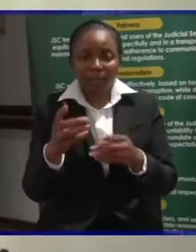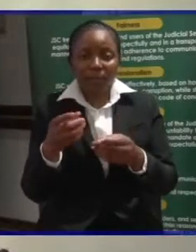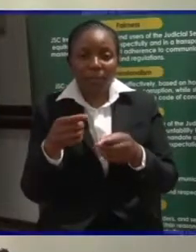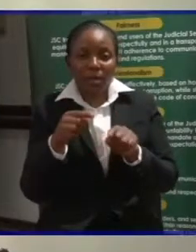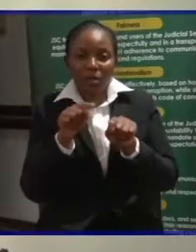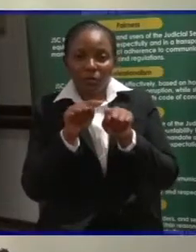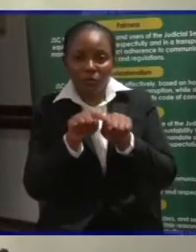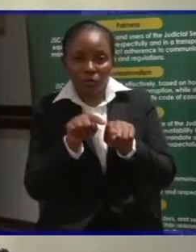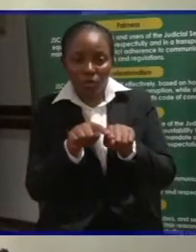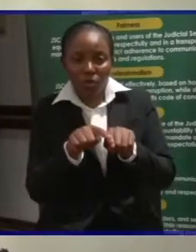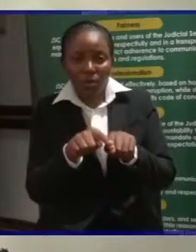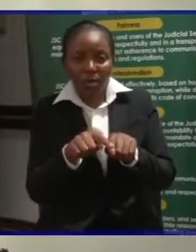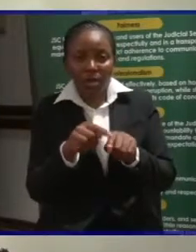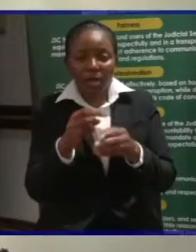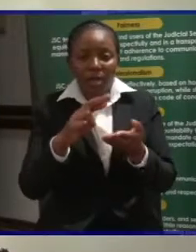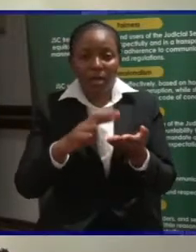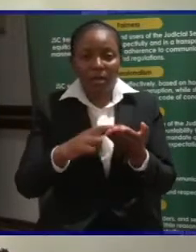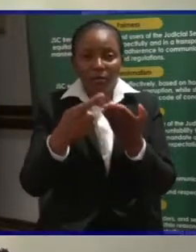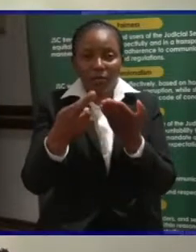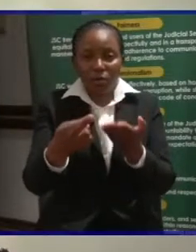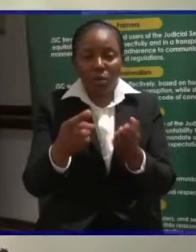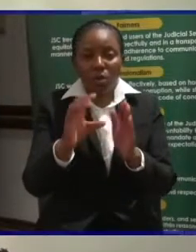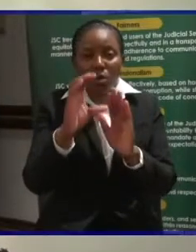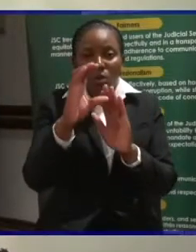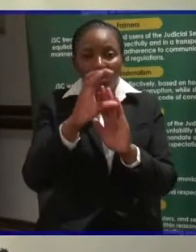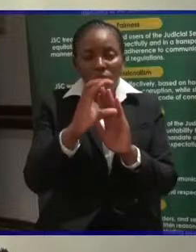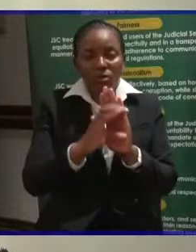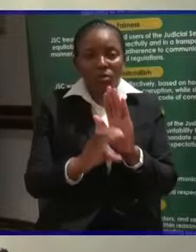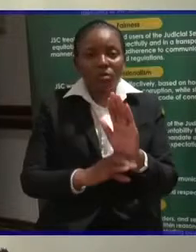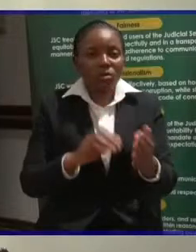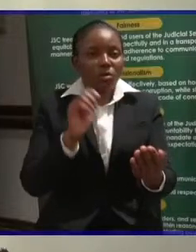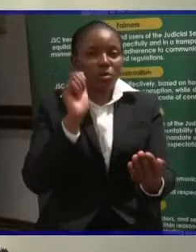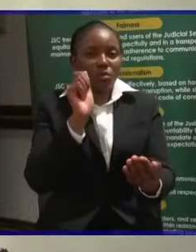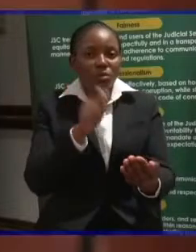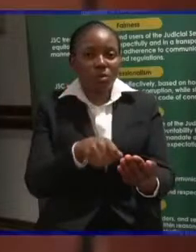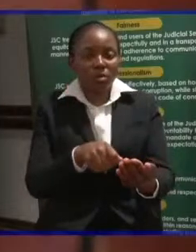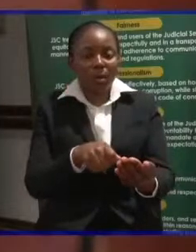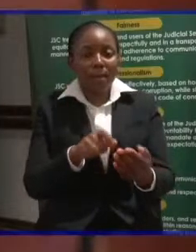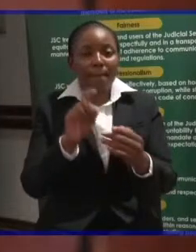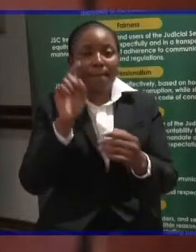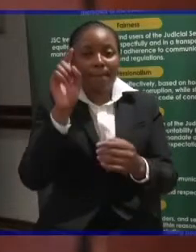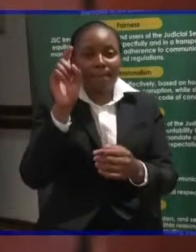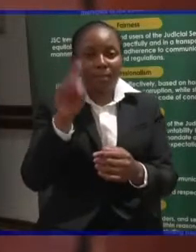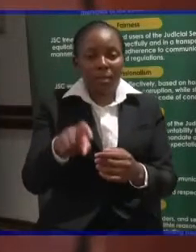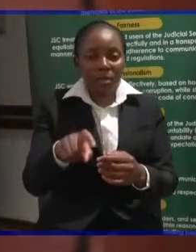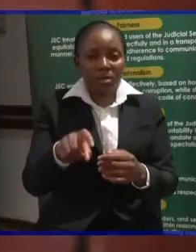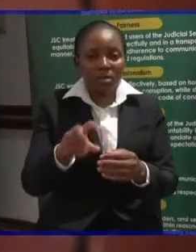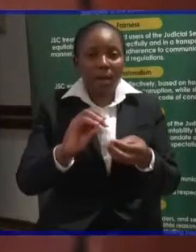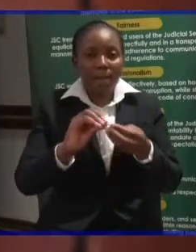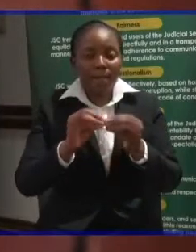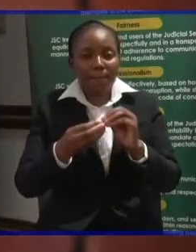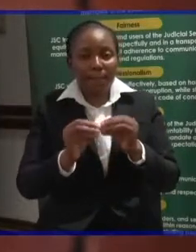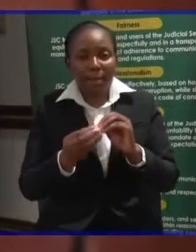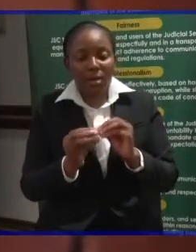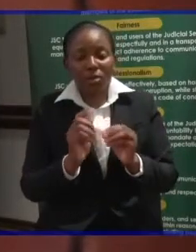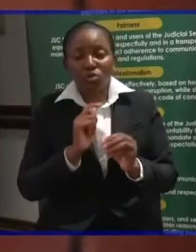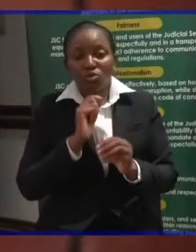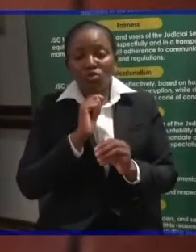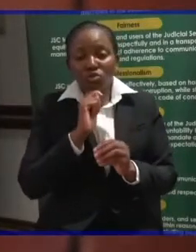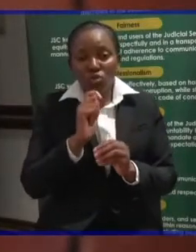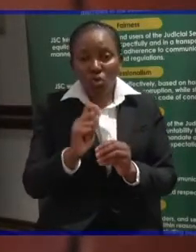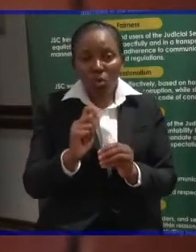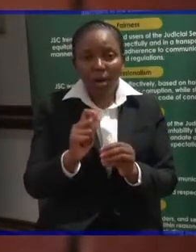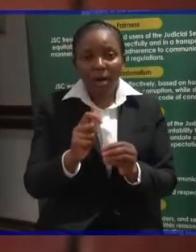accompanying his referral to the Constitutional Court. He should also make sure that the record is